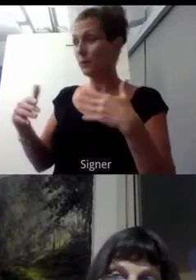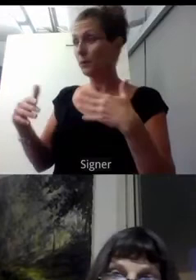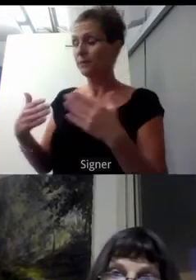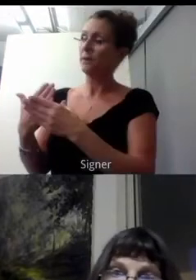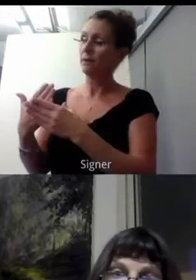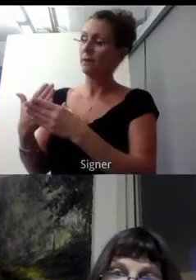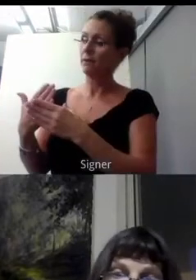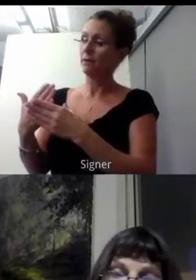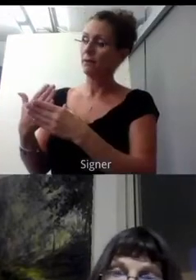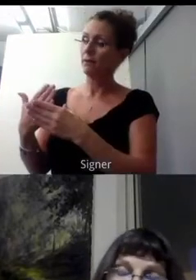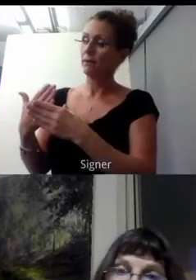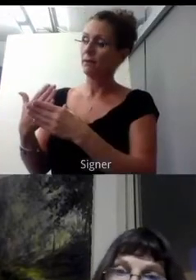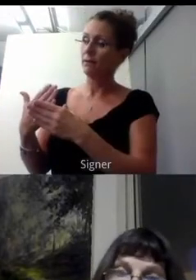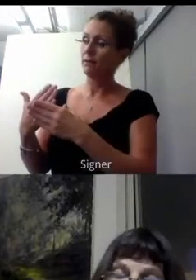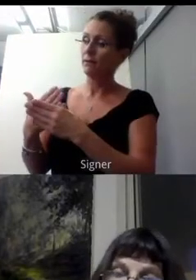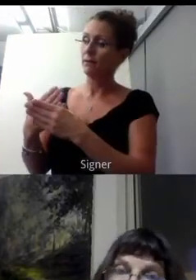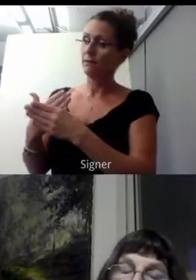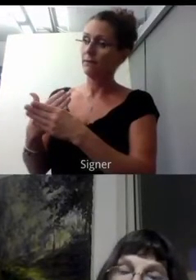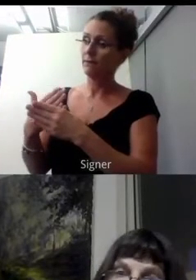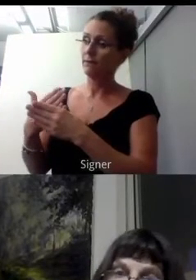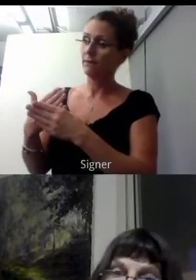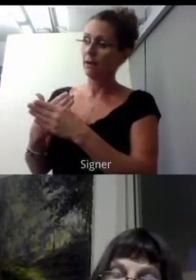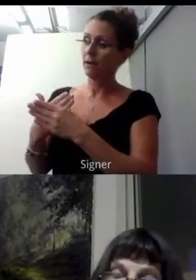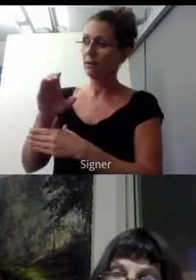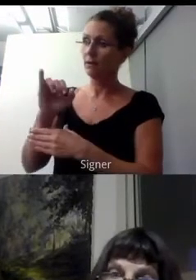civil suit or indictment.